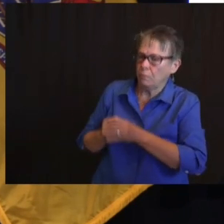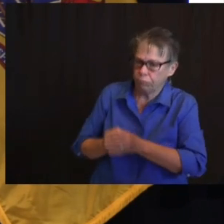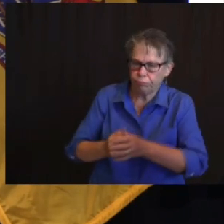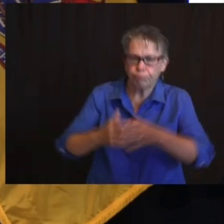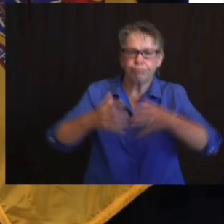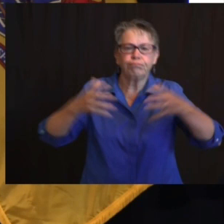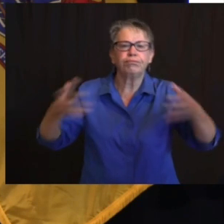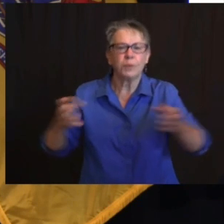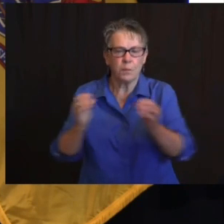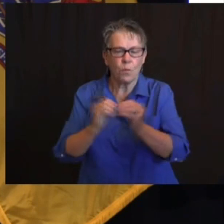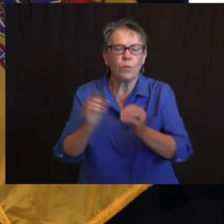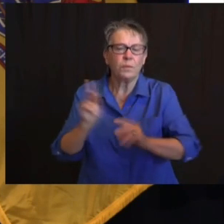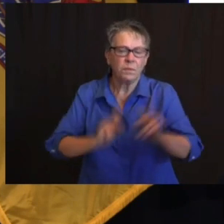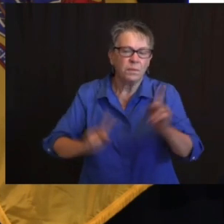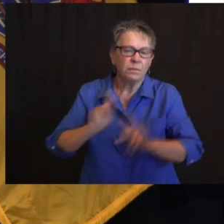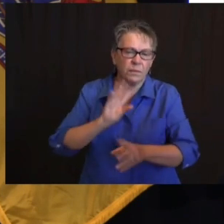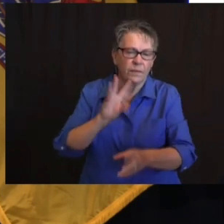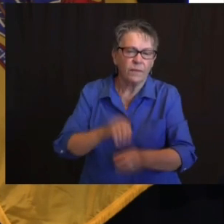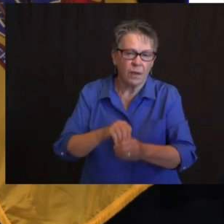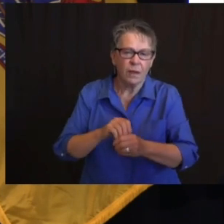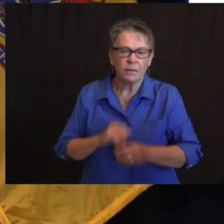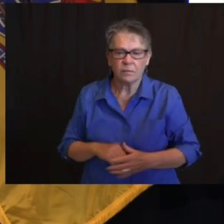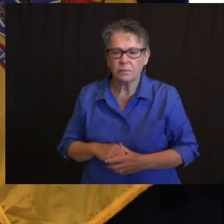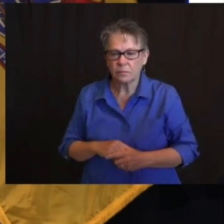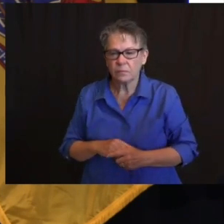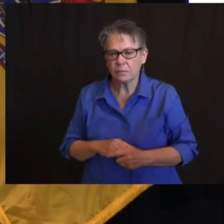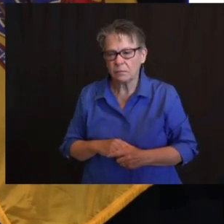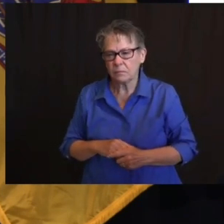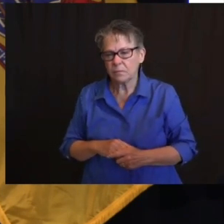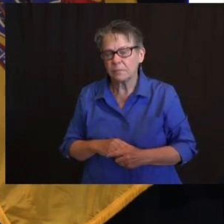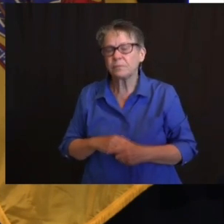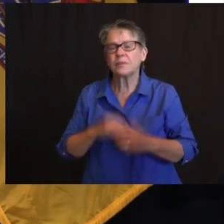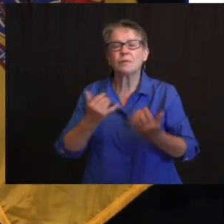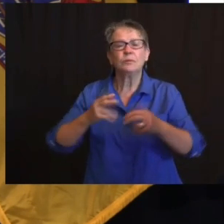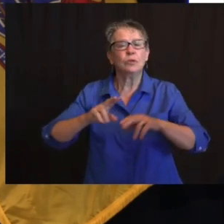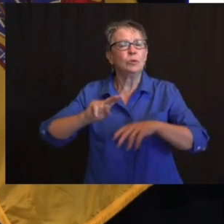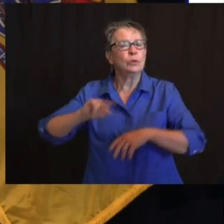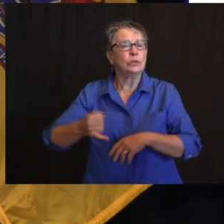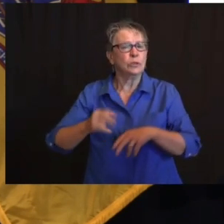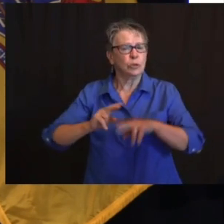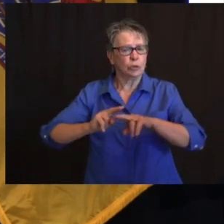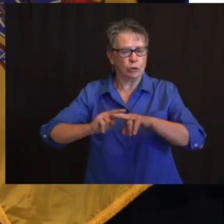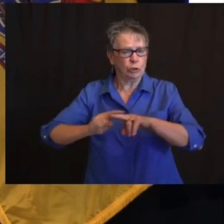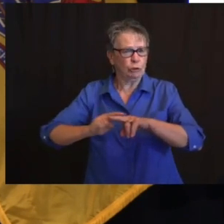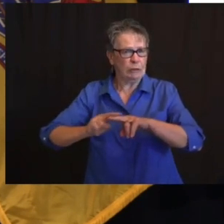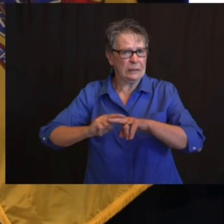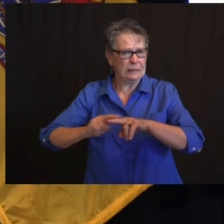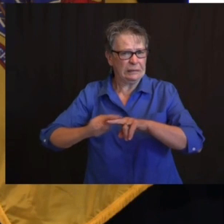Order? Monitoring the capacity limits, and we'll adjust as needed and appropriate.